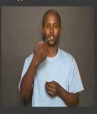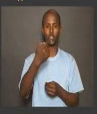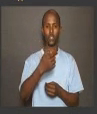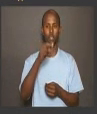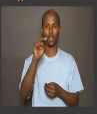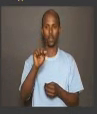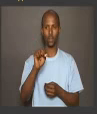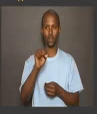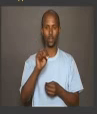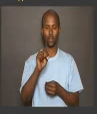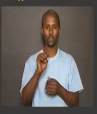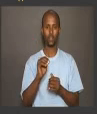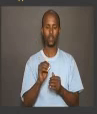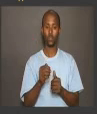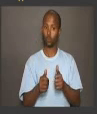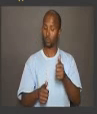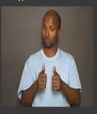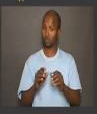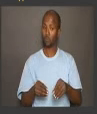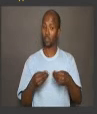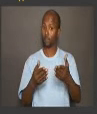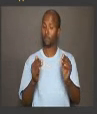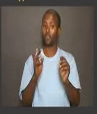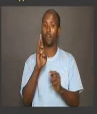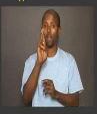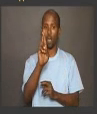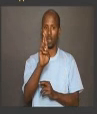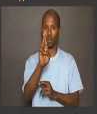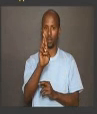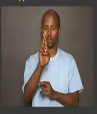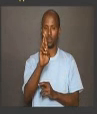Gn, which is R for ratio.